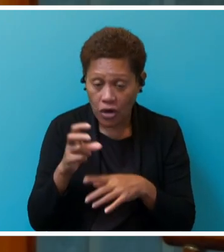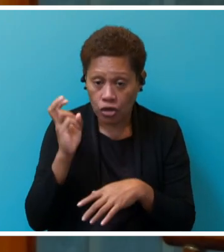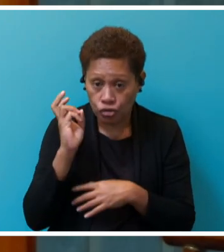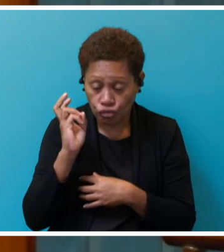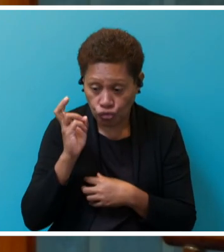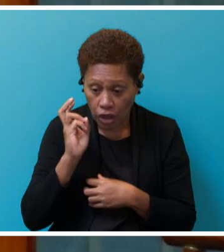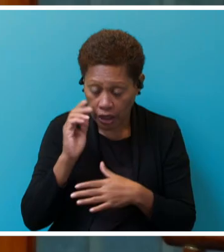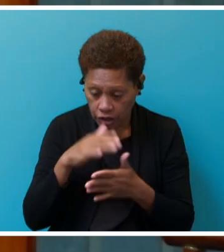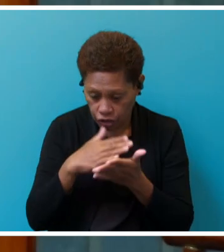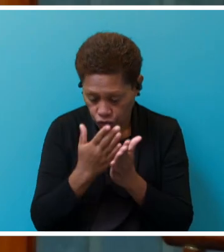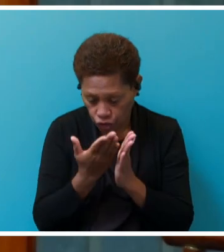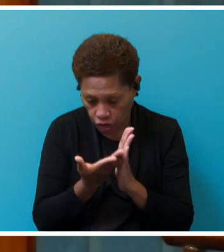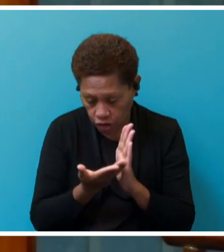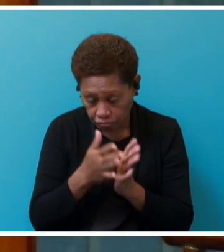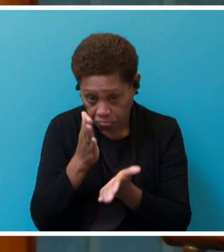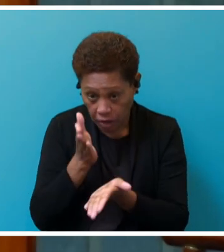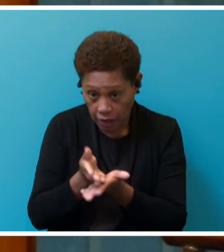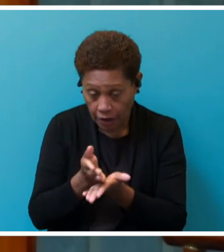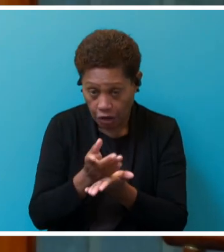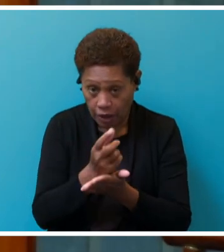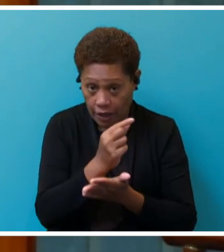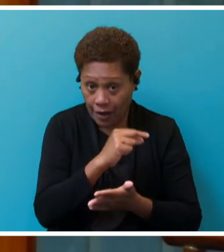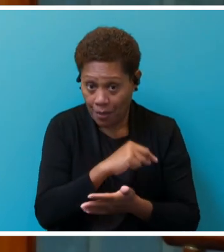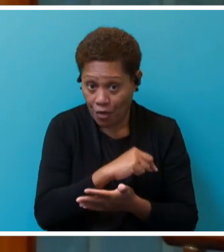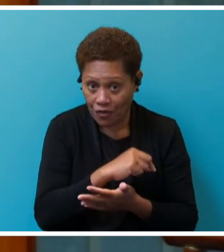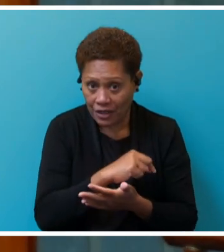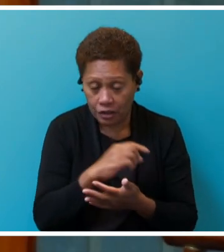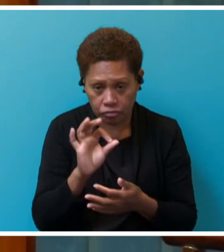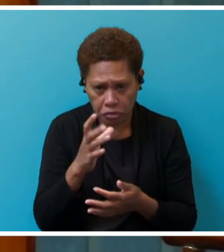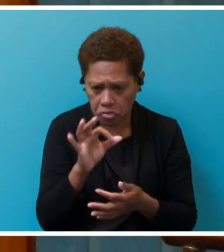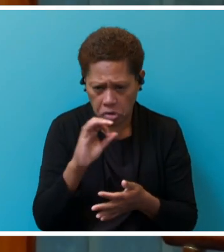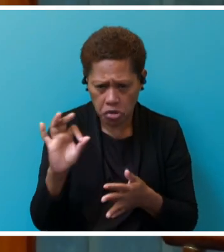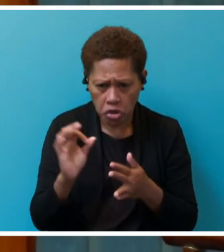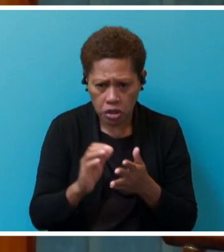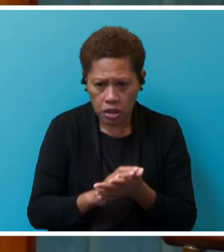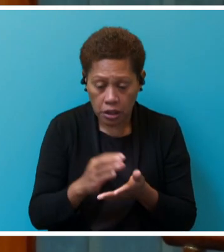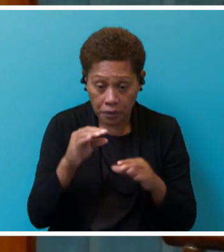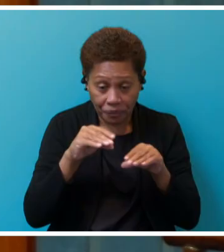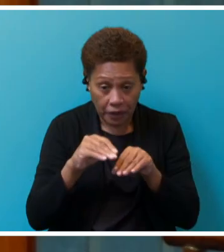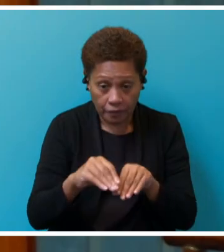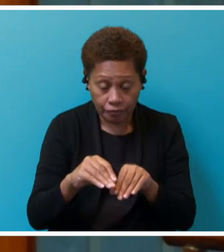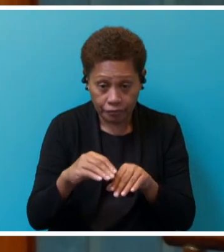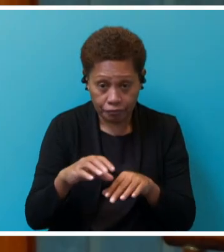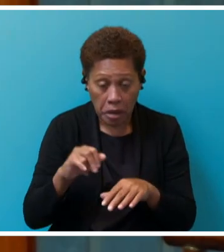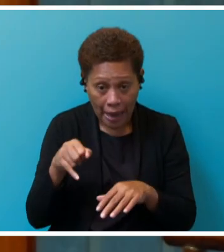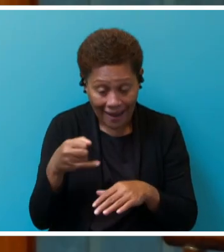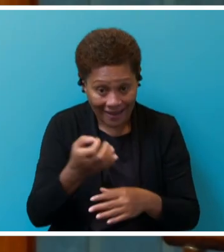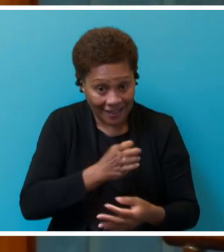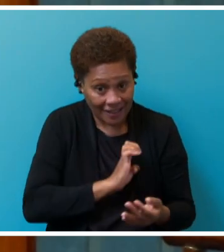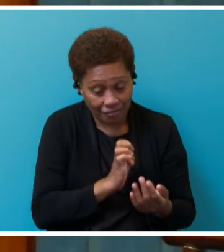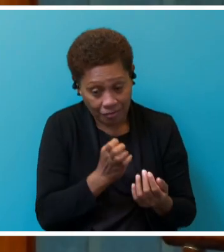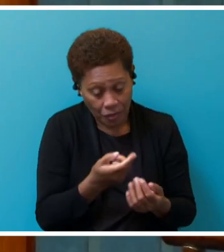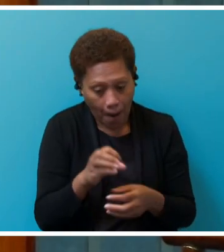and share directly in the profit. This is not just investment, it's empowerment. It is about putting ownership,